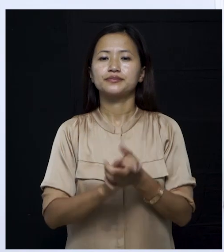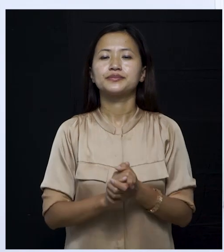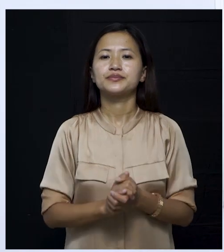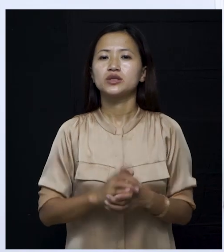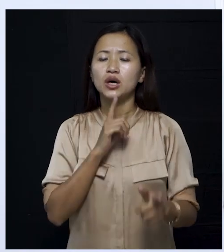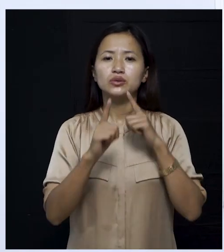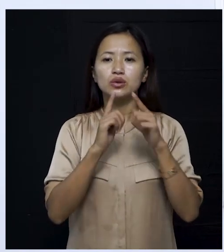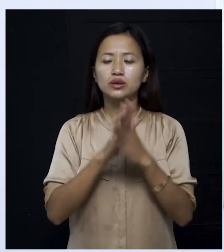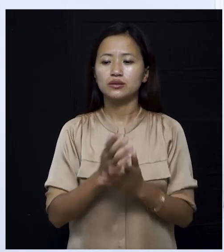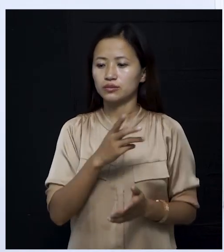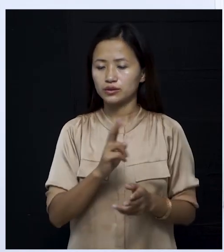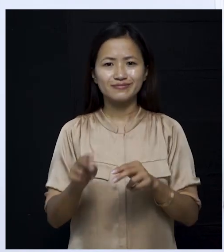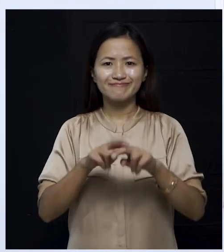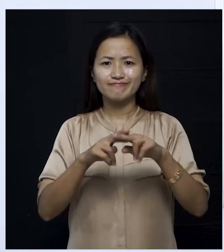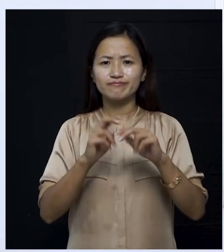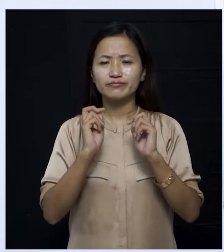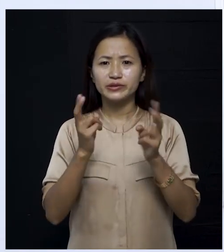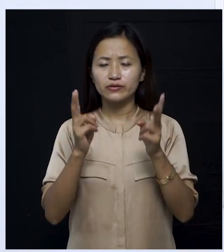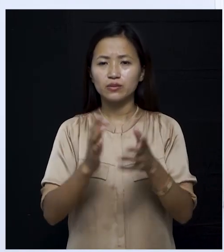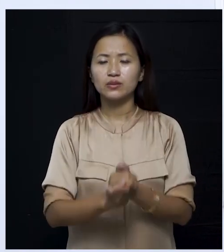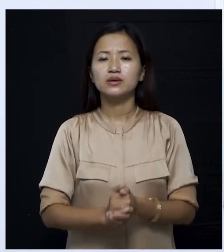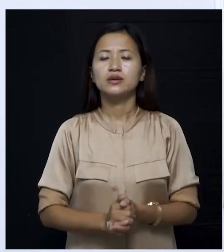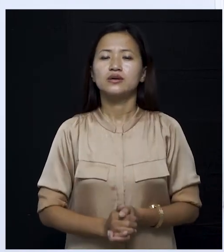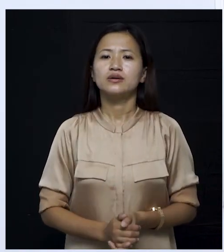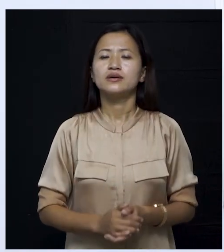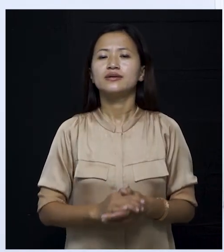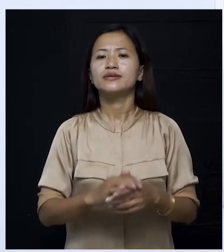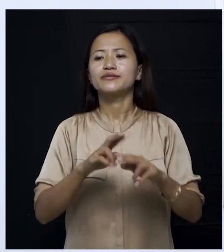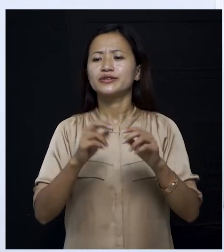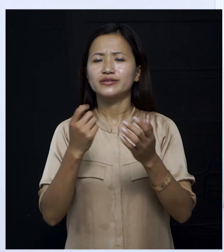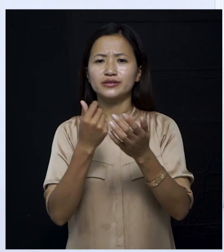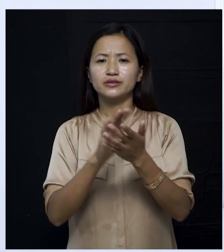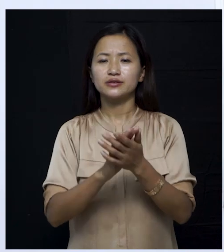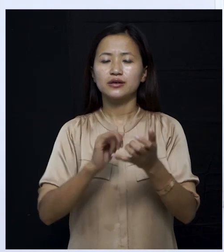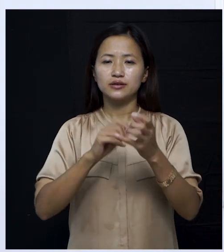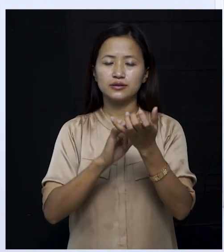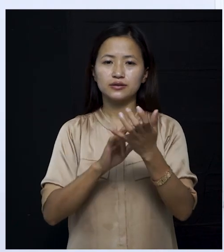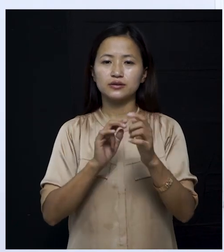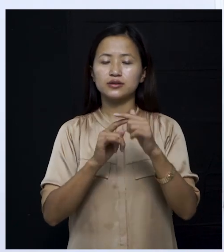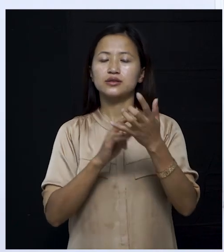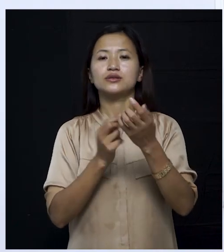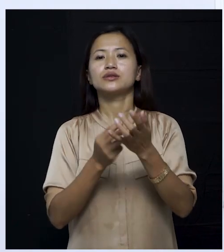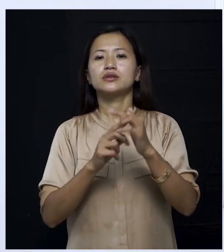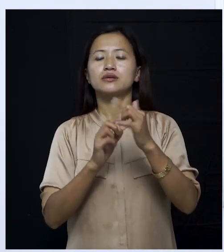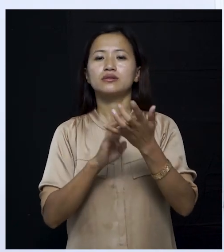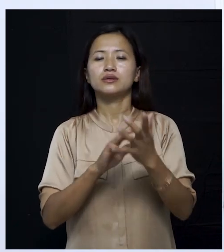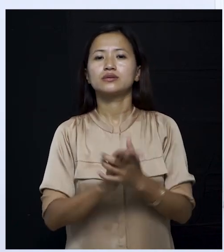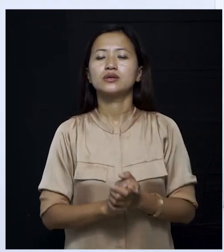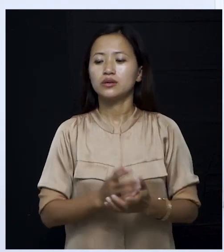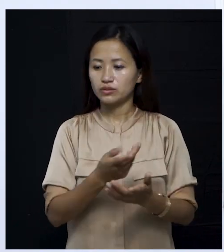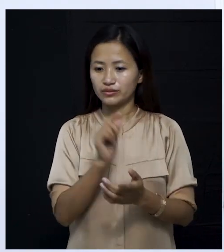here talking about this formal, okay? Now this formal financial institution, it refers to